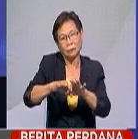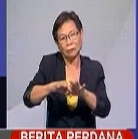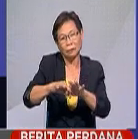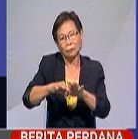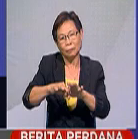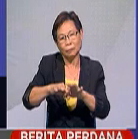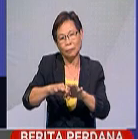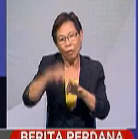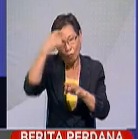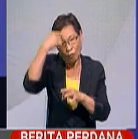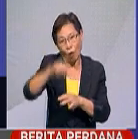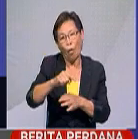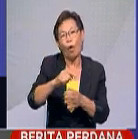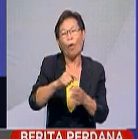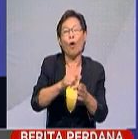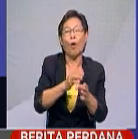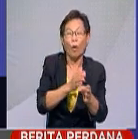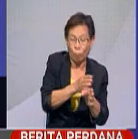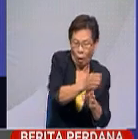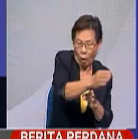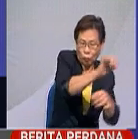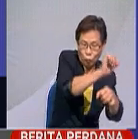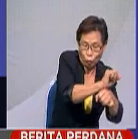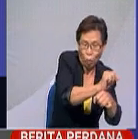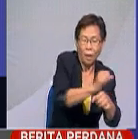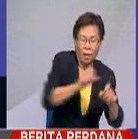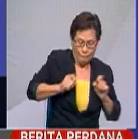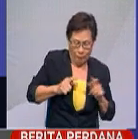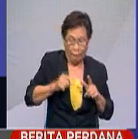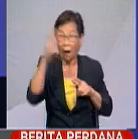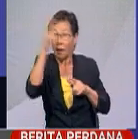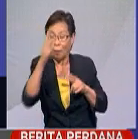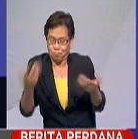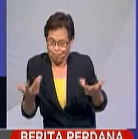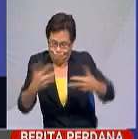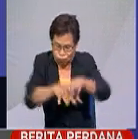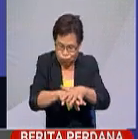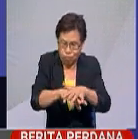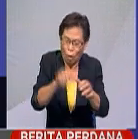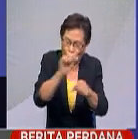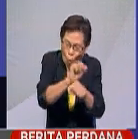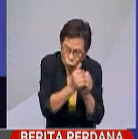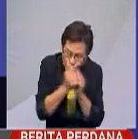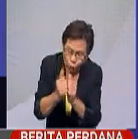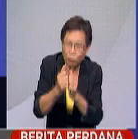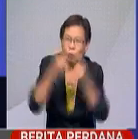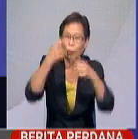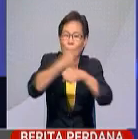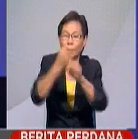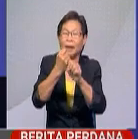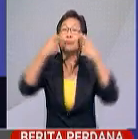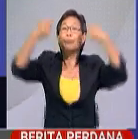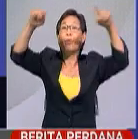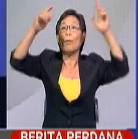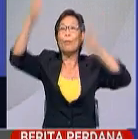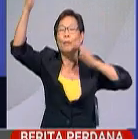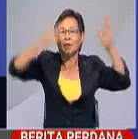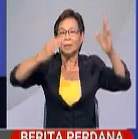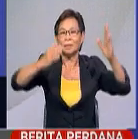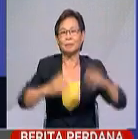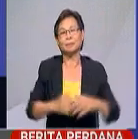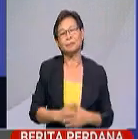before for the sectors to work together to achieve the country's big and ambitious